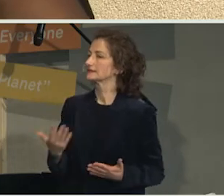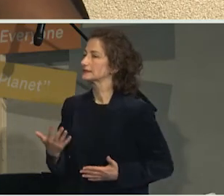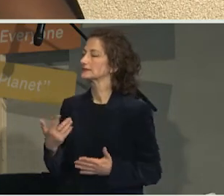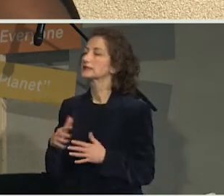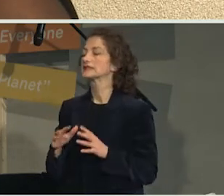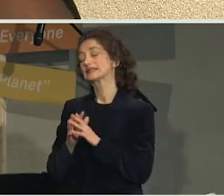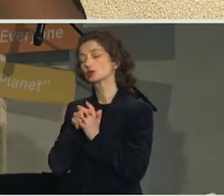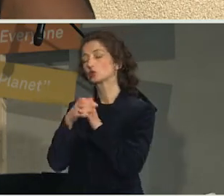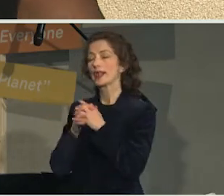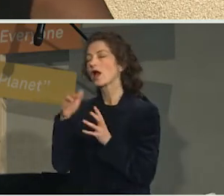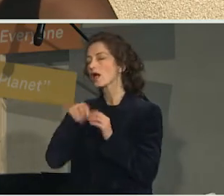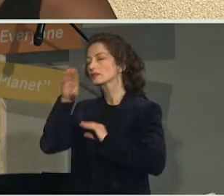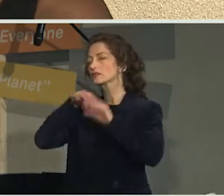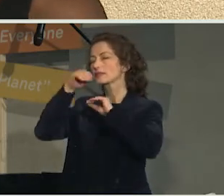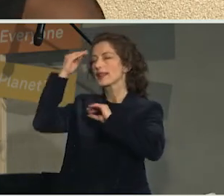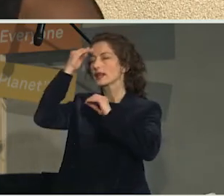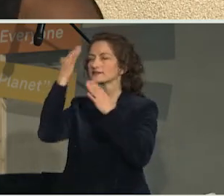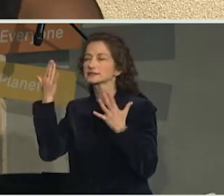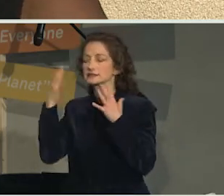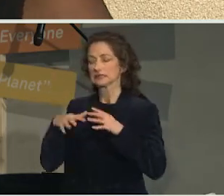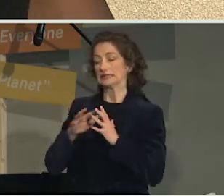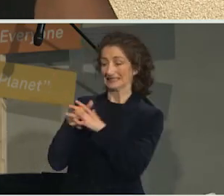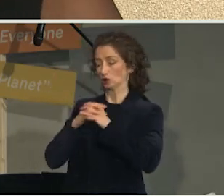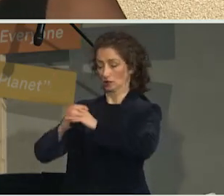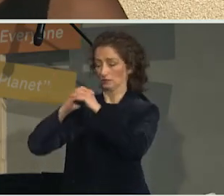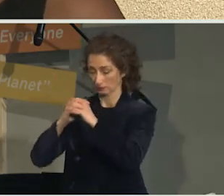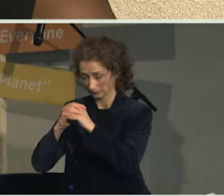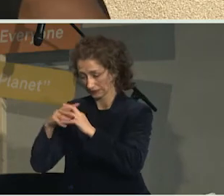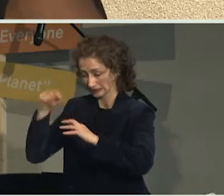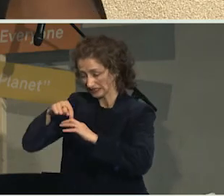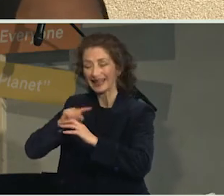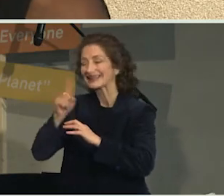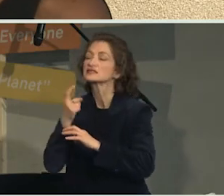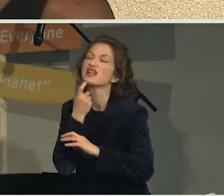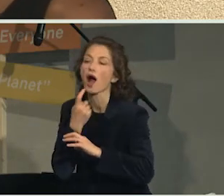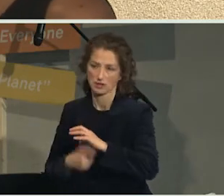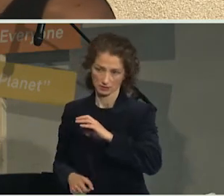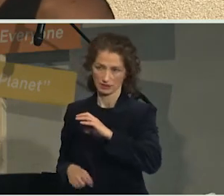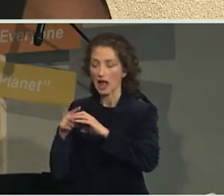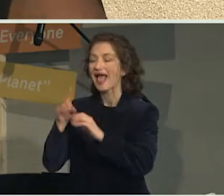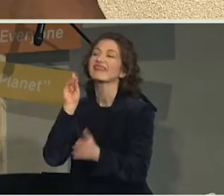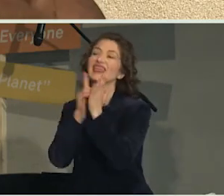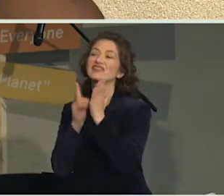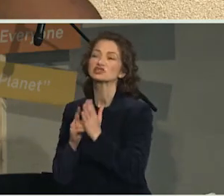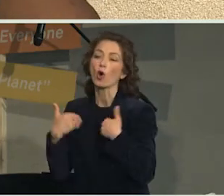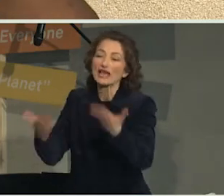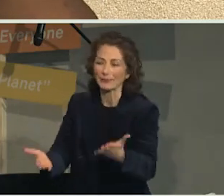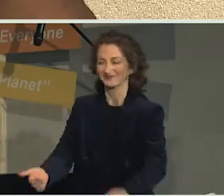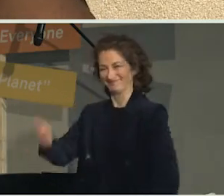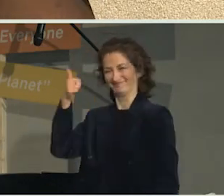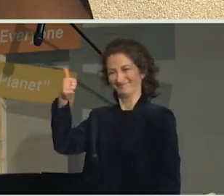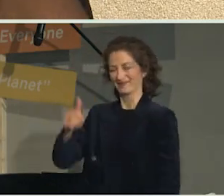about intersectionality by understanding intersectionality not as a thing that can be defined or